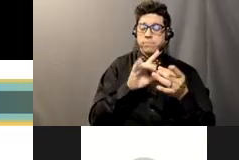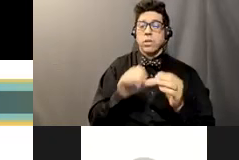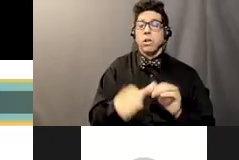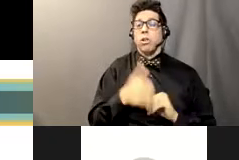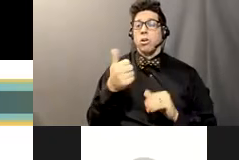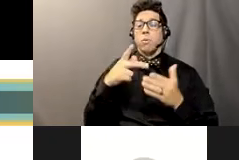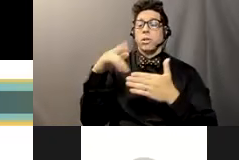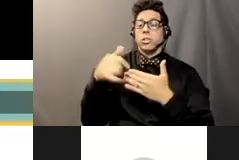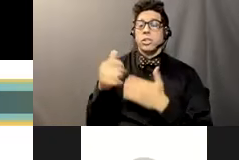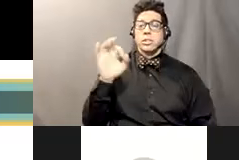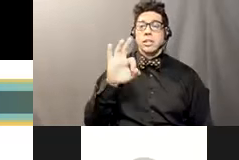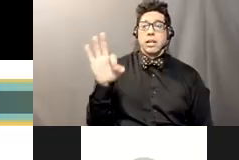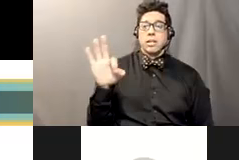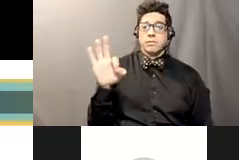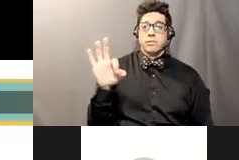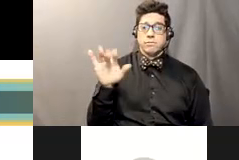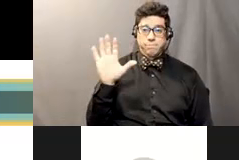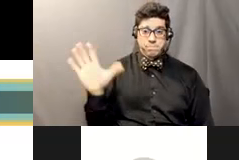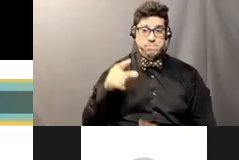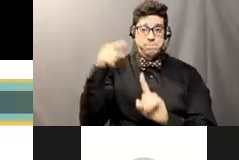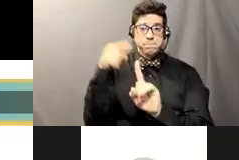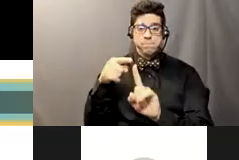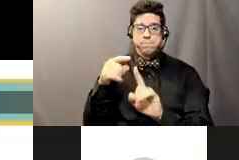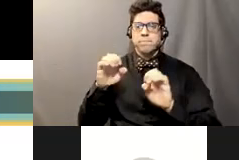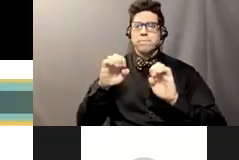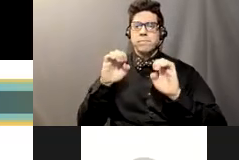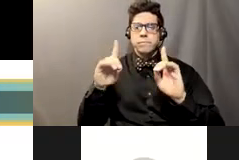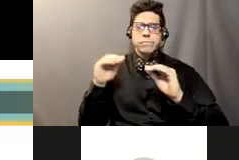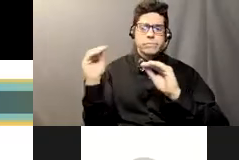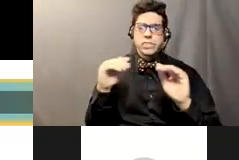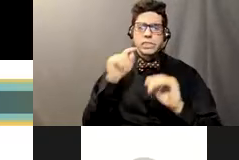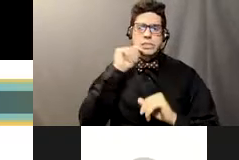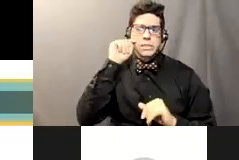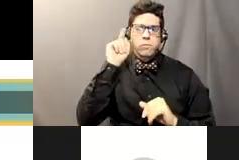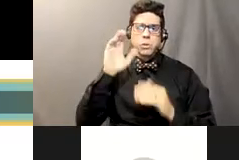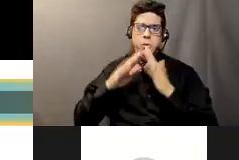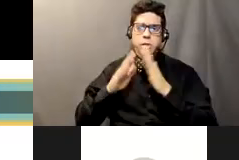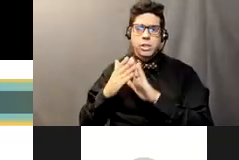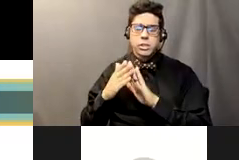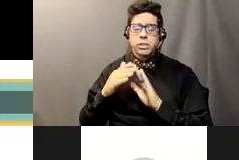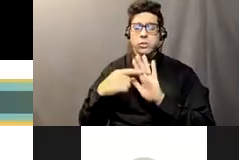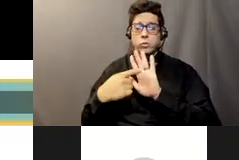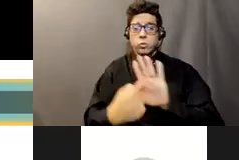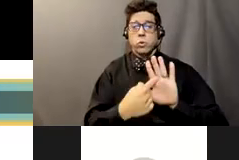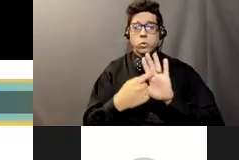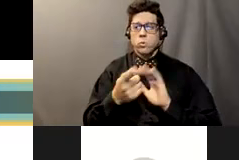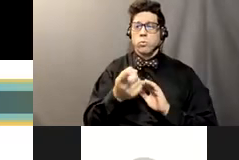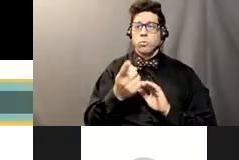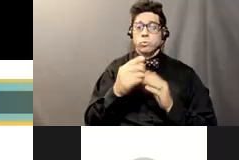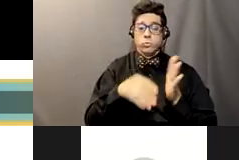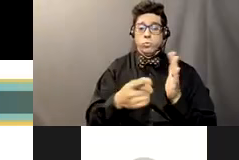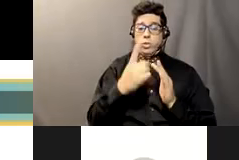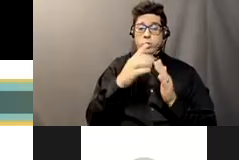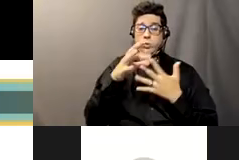Project 99, whose mission is to educate teens in the community about the negative consequences of suicide and to show students how one choice can devastate an